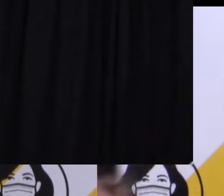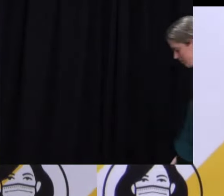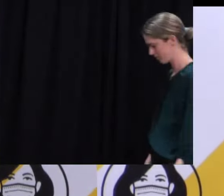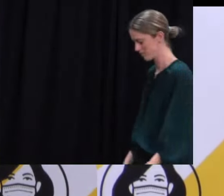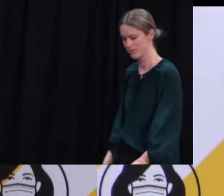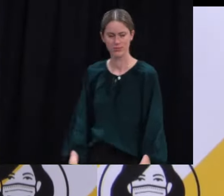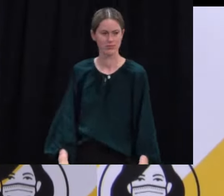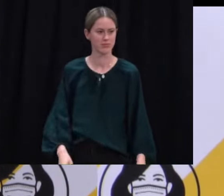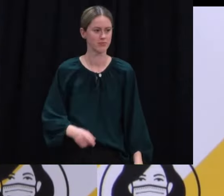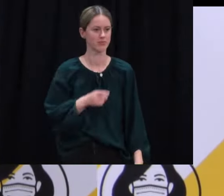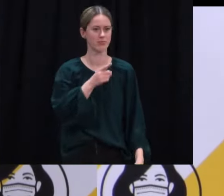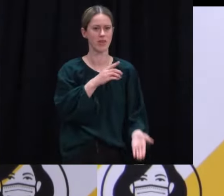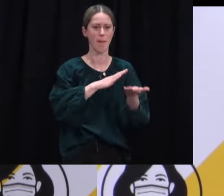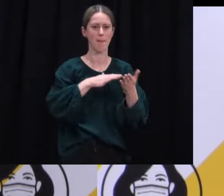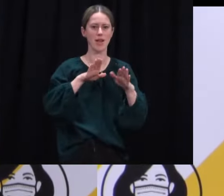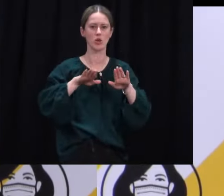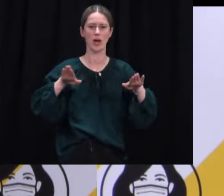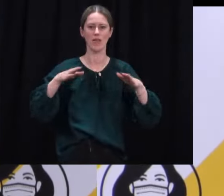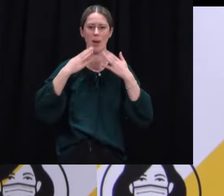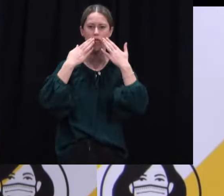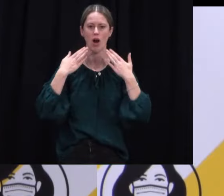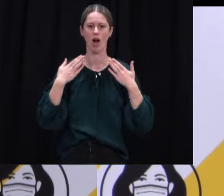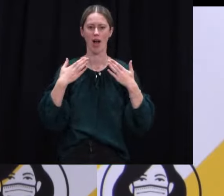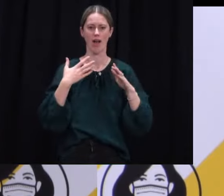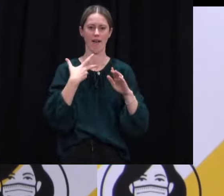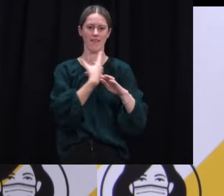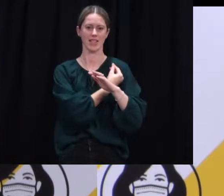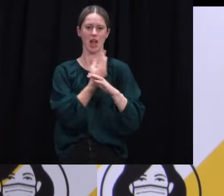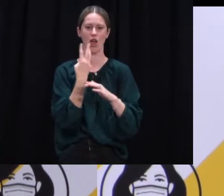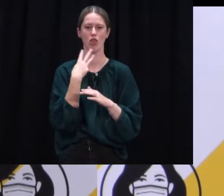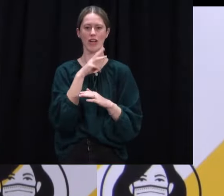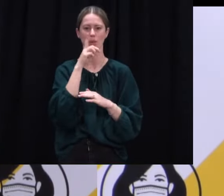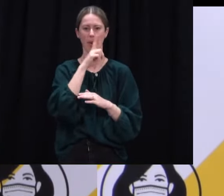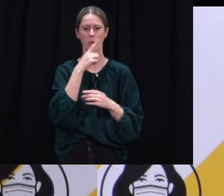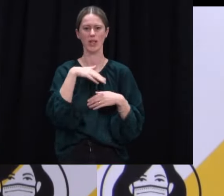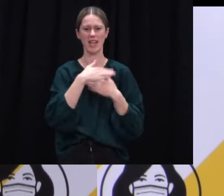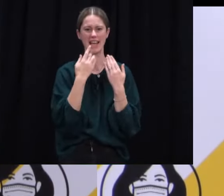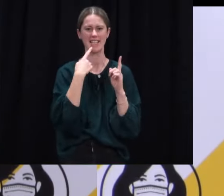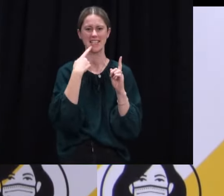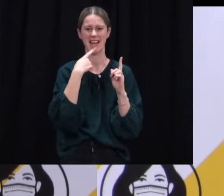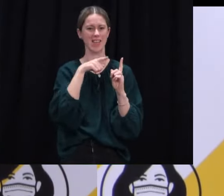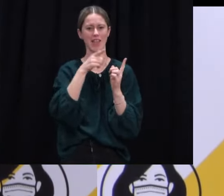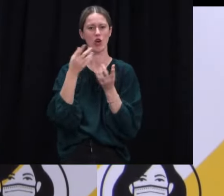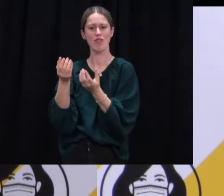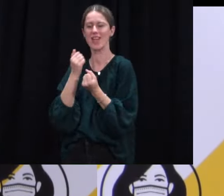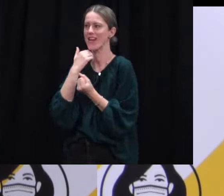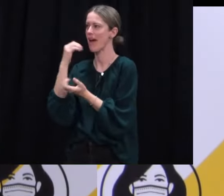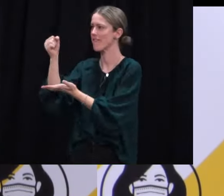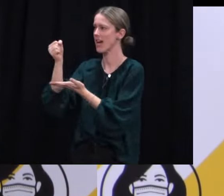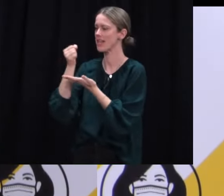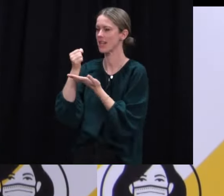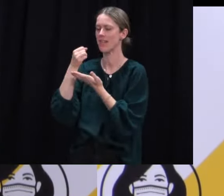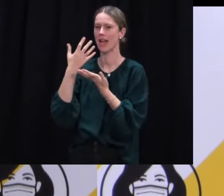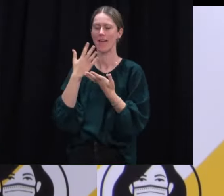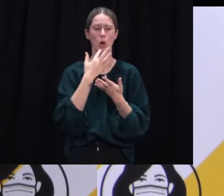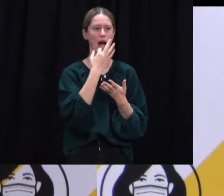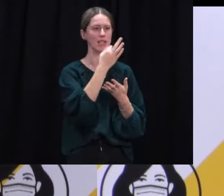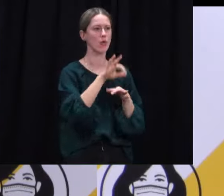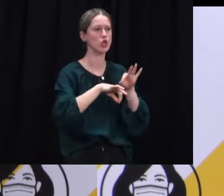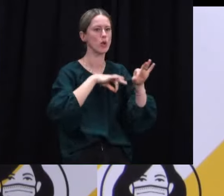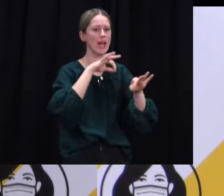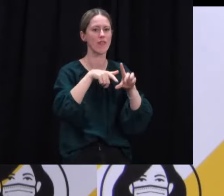Manirewa Marae, who are vaccinating up to 300 people a day, are saying that they're not adequately funded. They're even going out to ask for donations for things